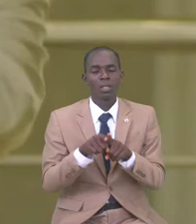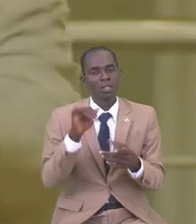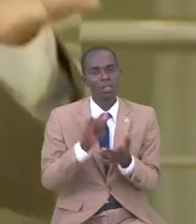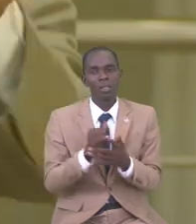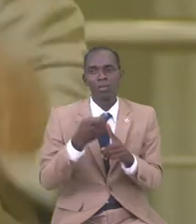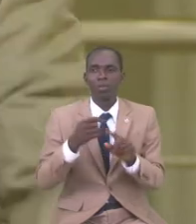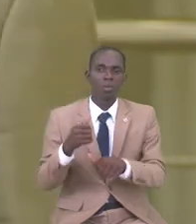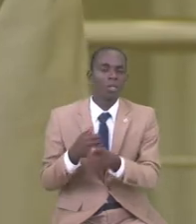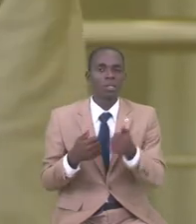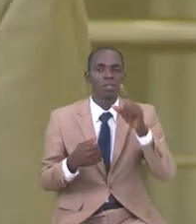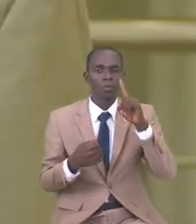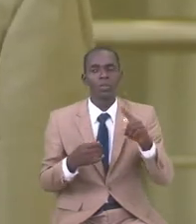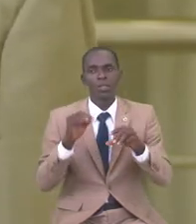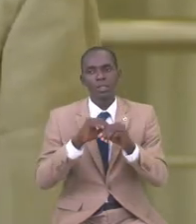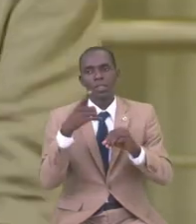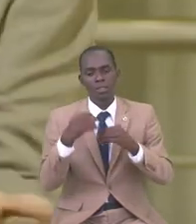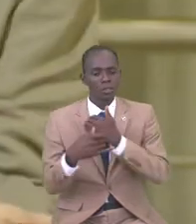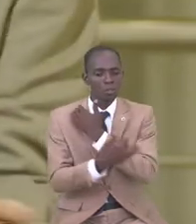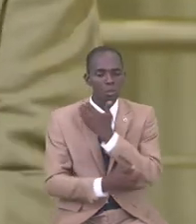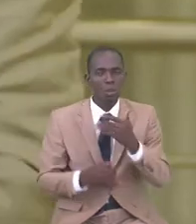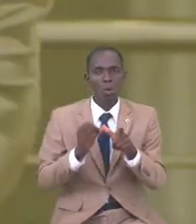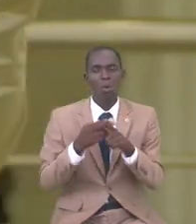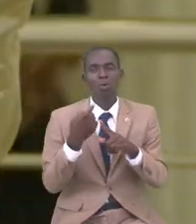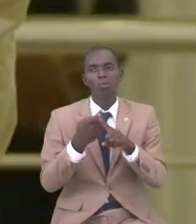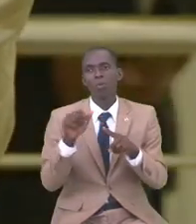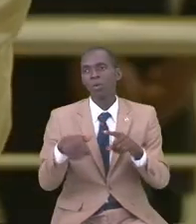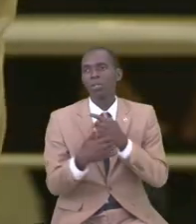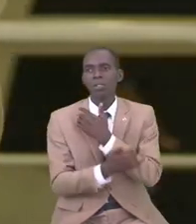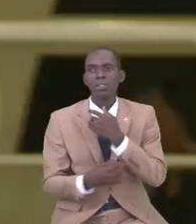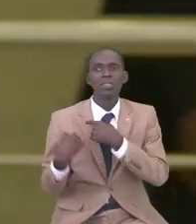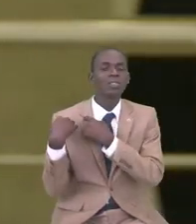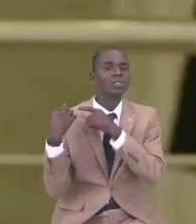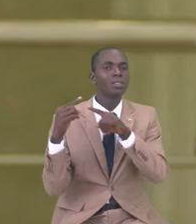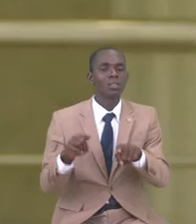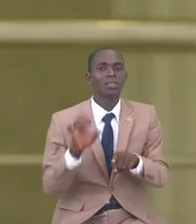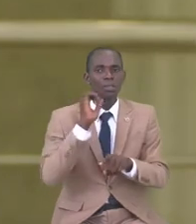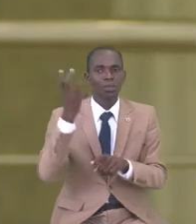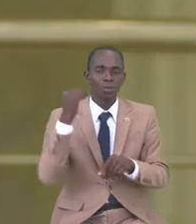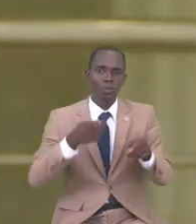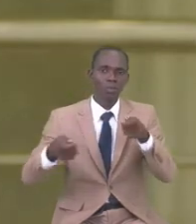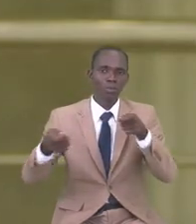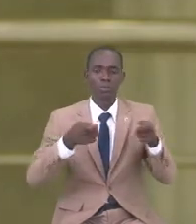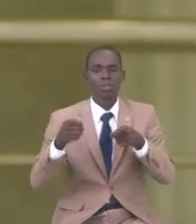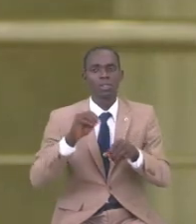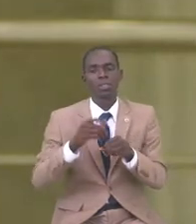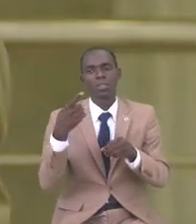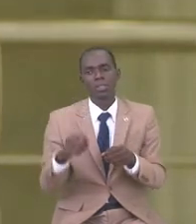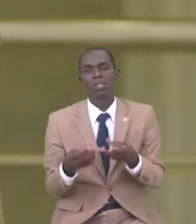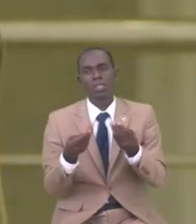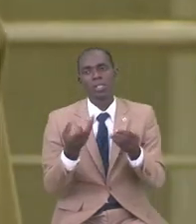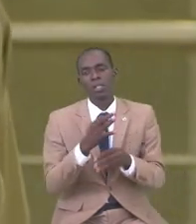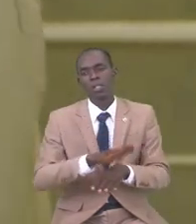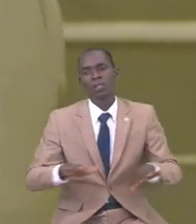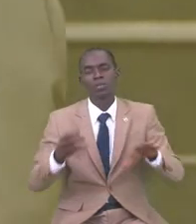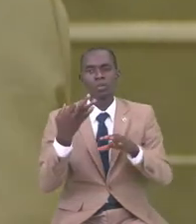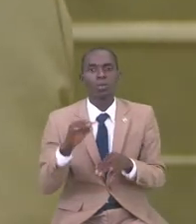in the nation or from outside the nation since he was ruling in the land of Israel.